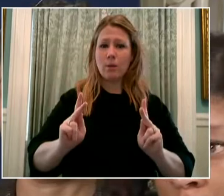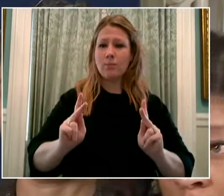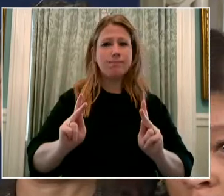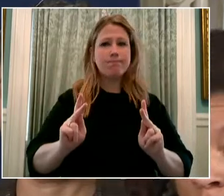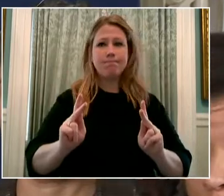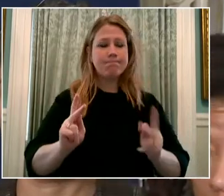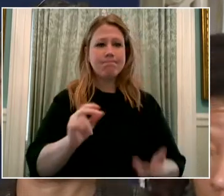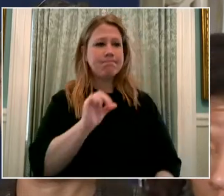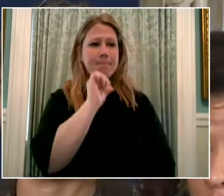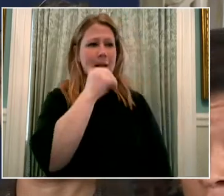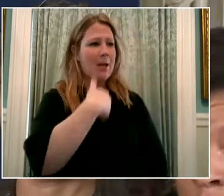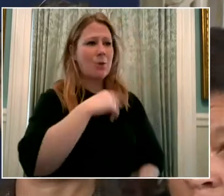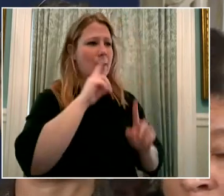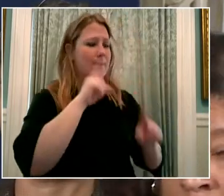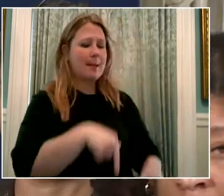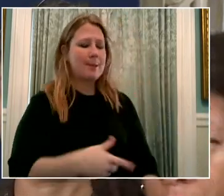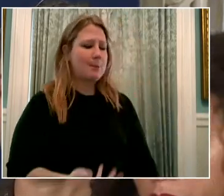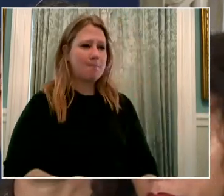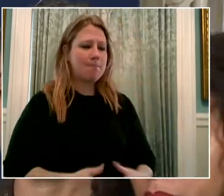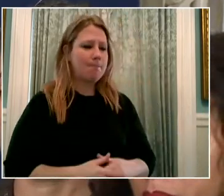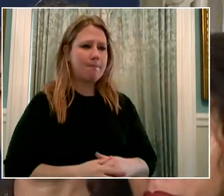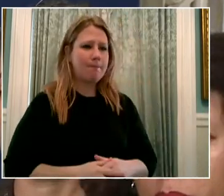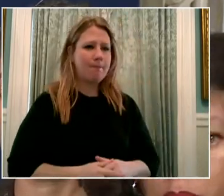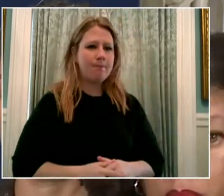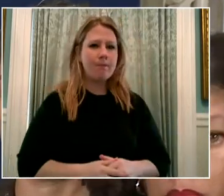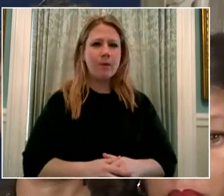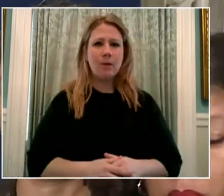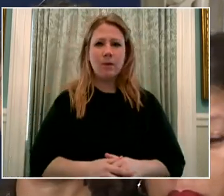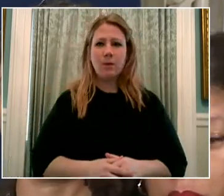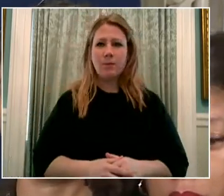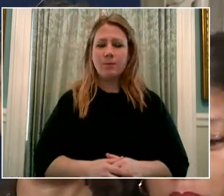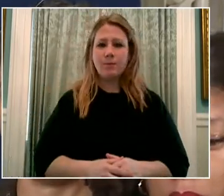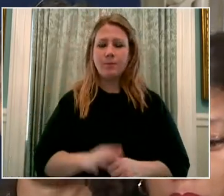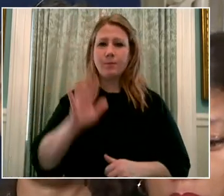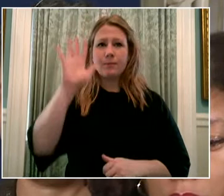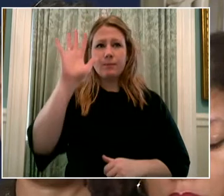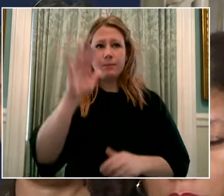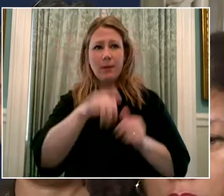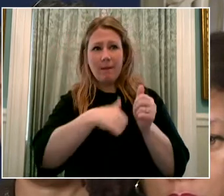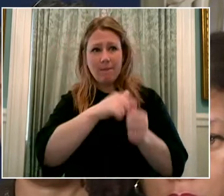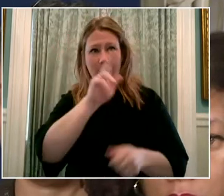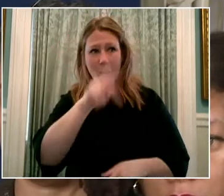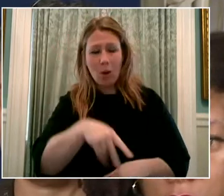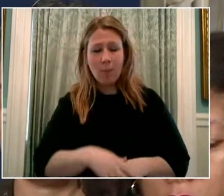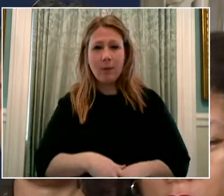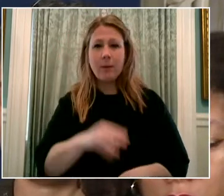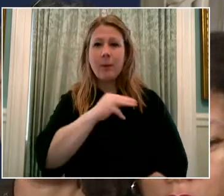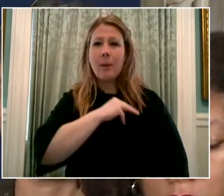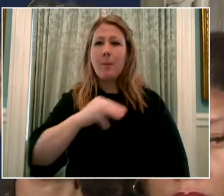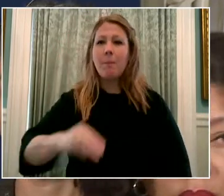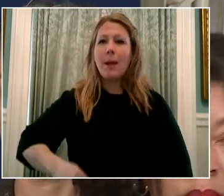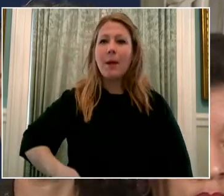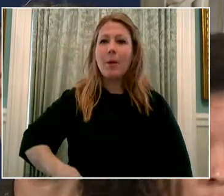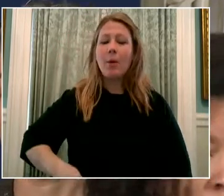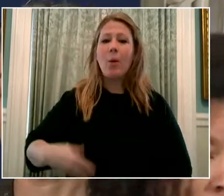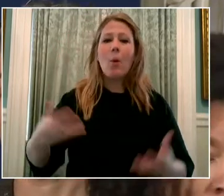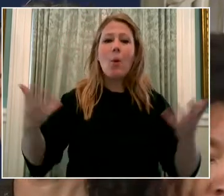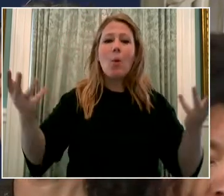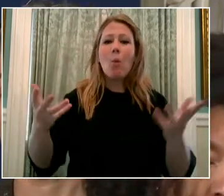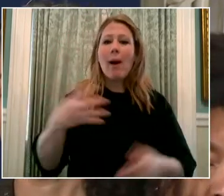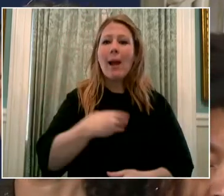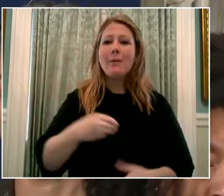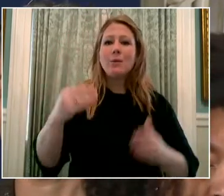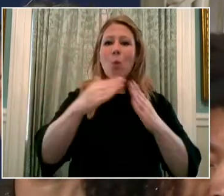the numbers of how many received. Mayor, just a quick follow-up, Mayor, for you, what have you been told by the White House or